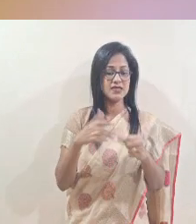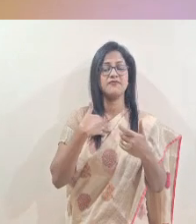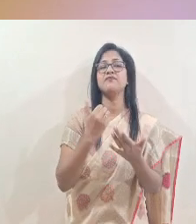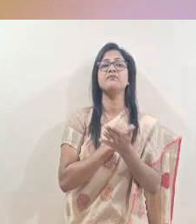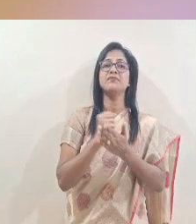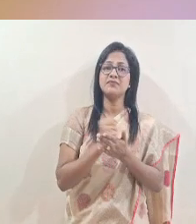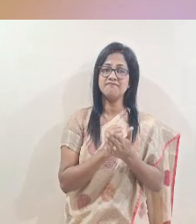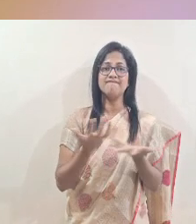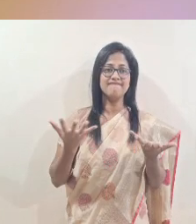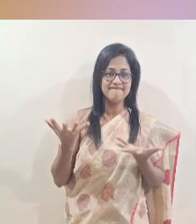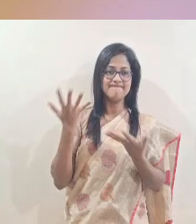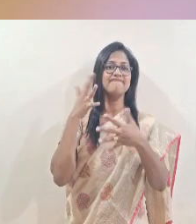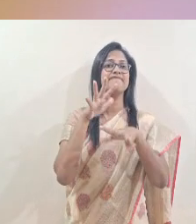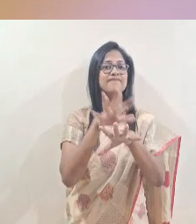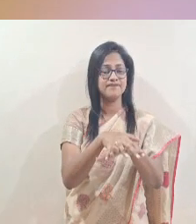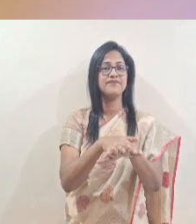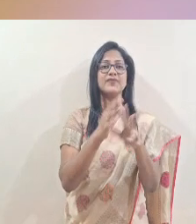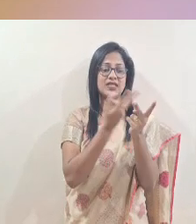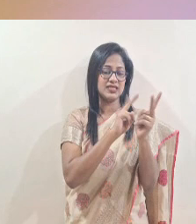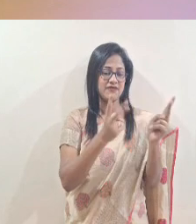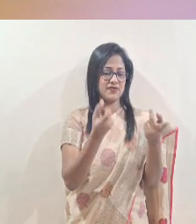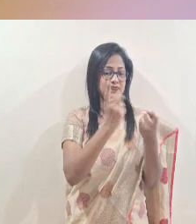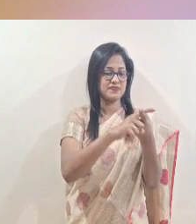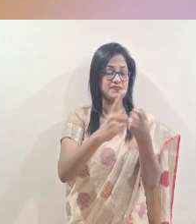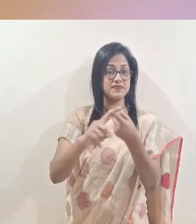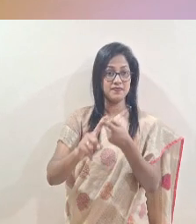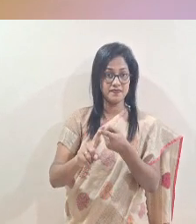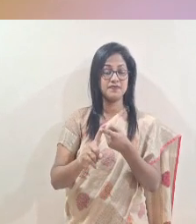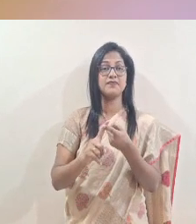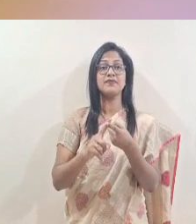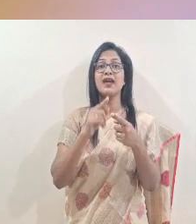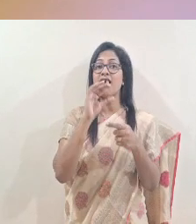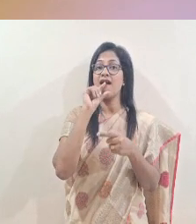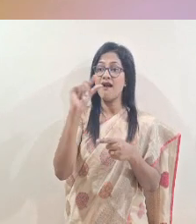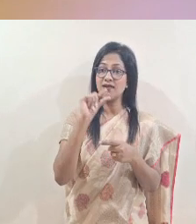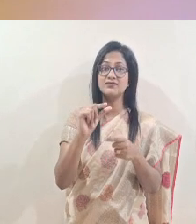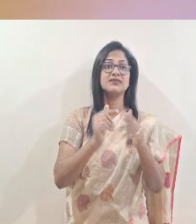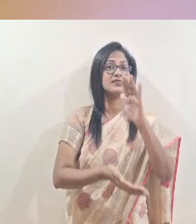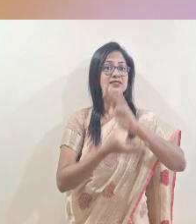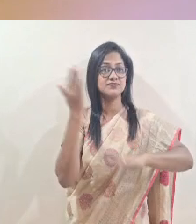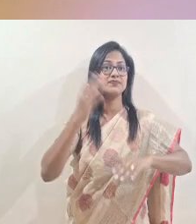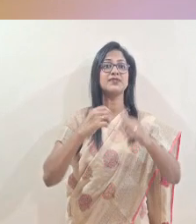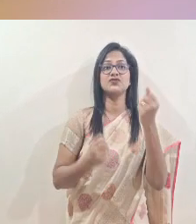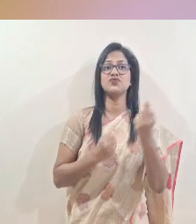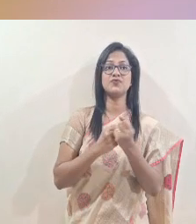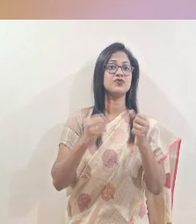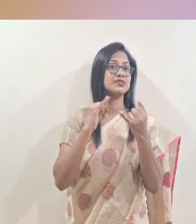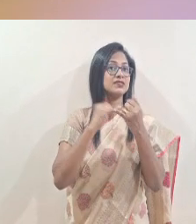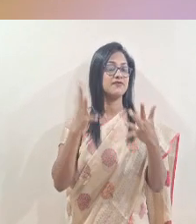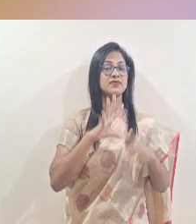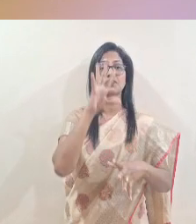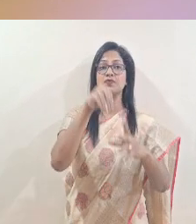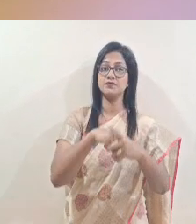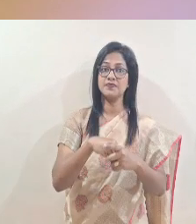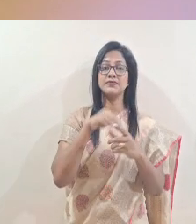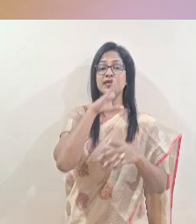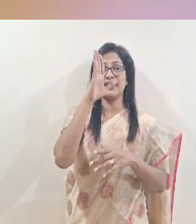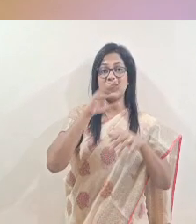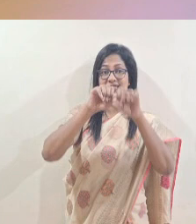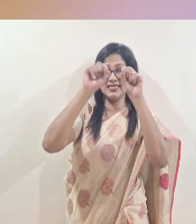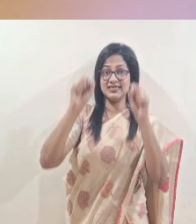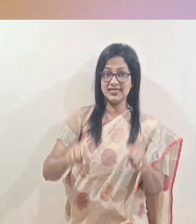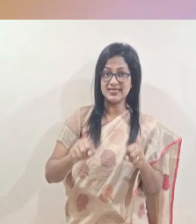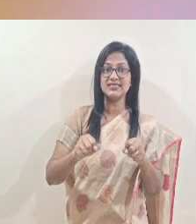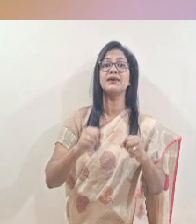tried to put together a variety of situations, including emergency evacuation and support services on these rail